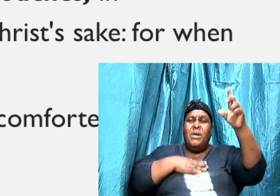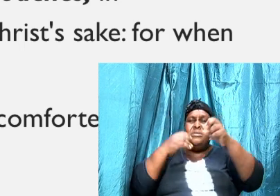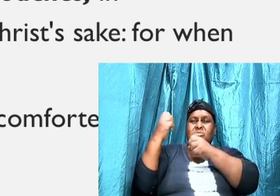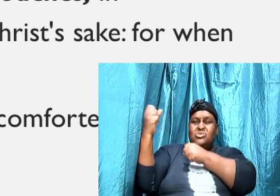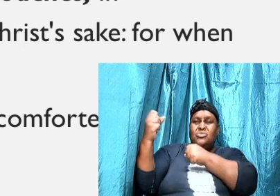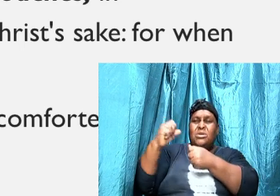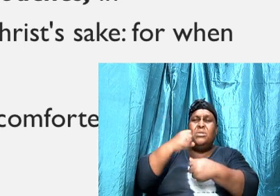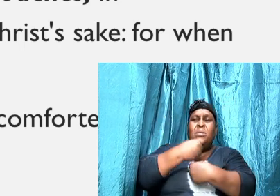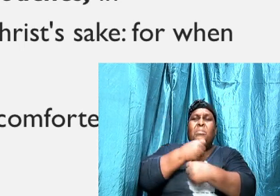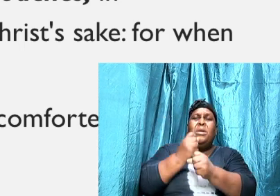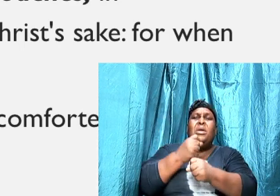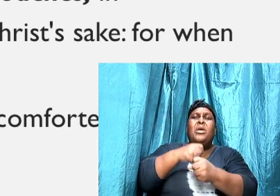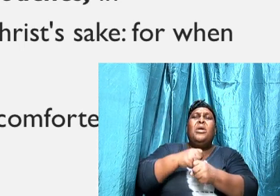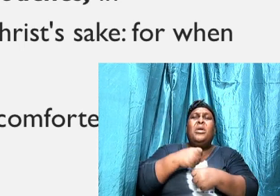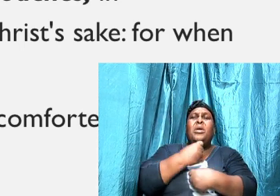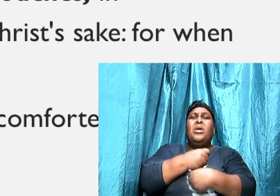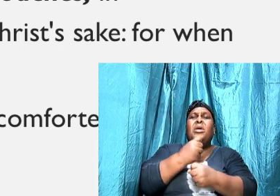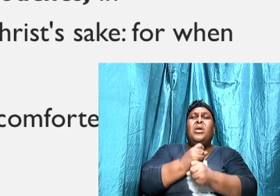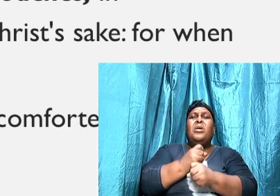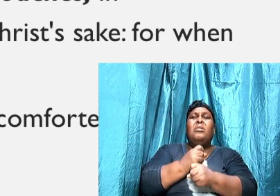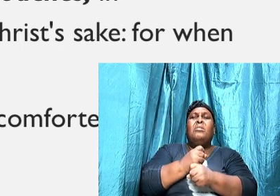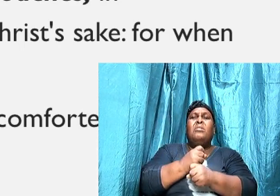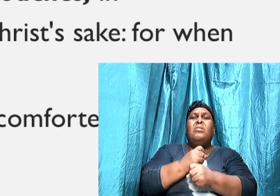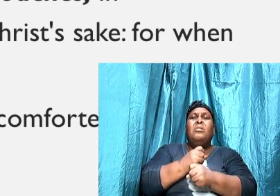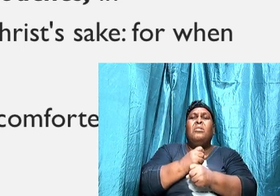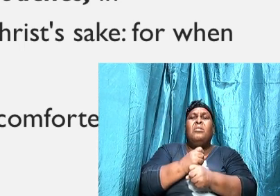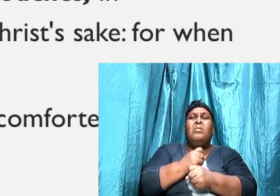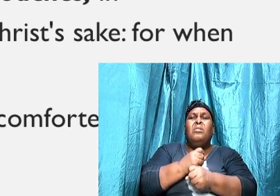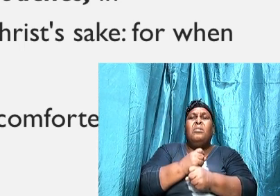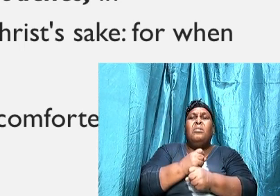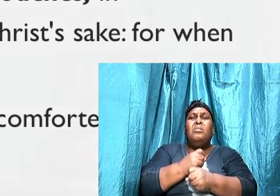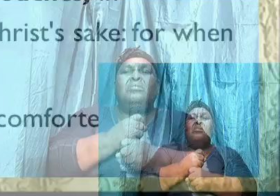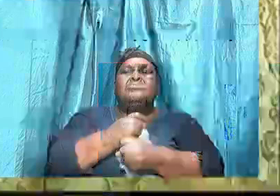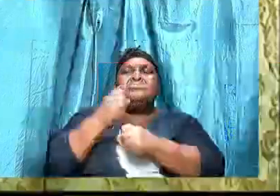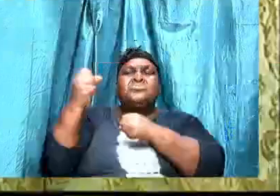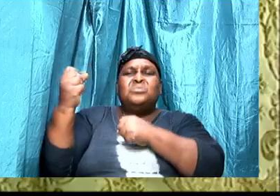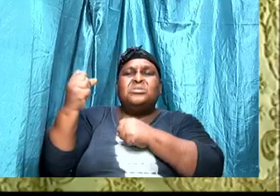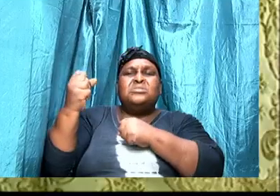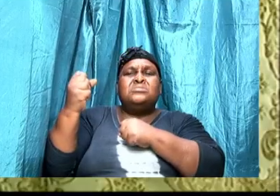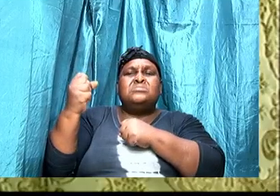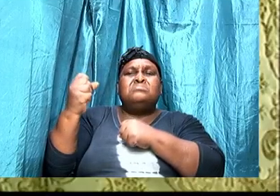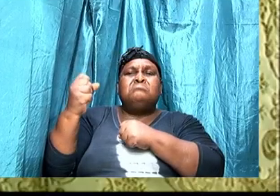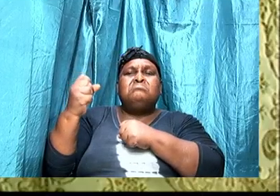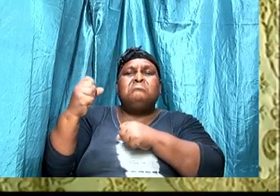weakness. And so what Paul was saying was that